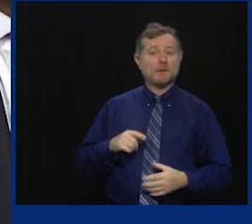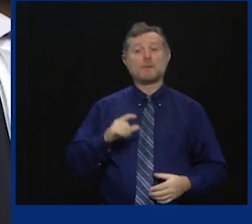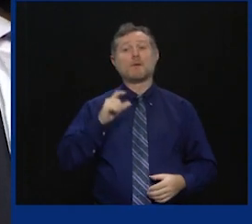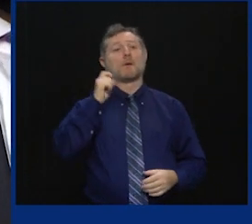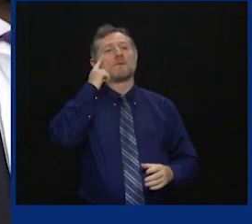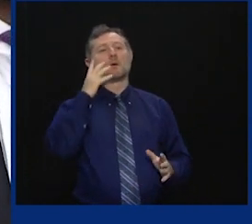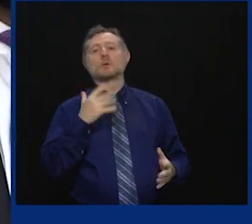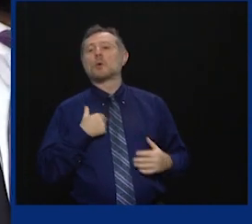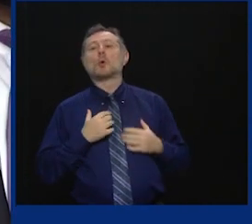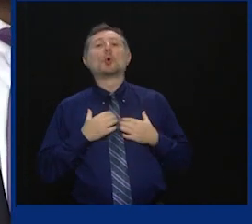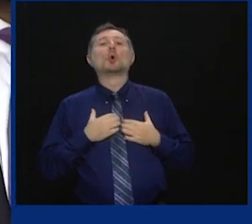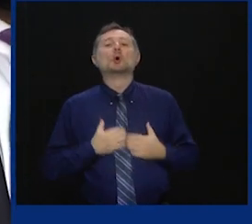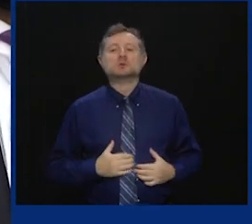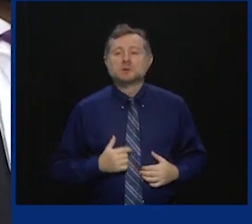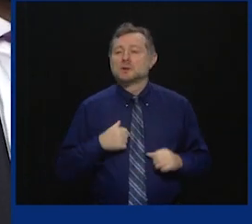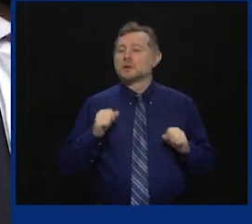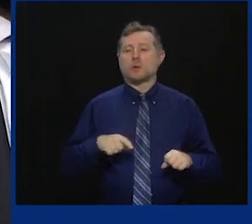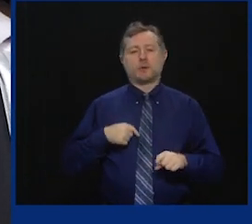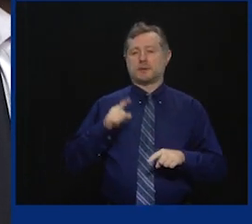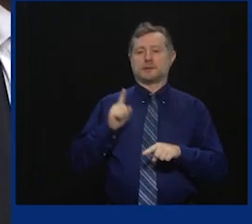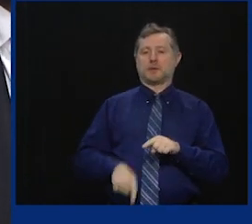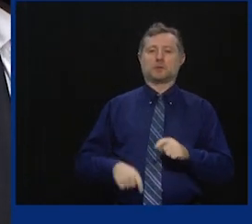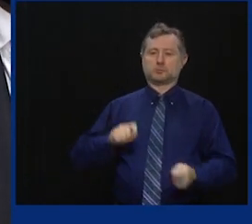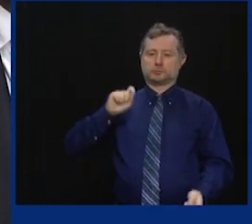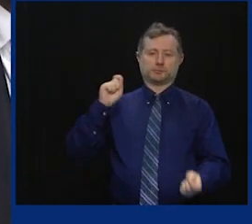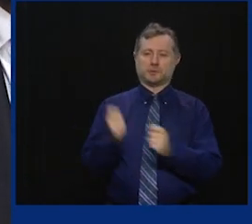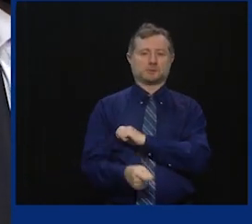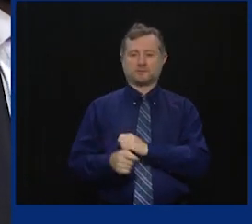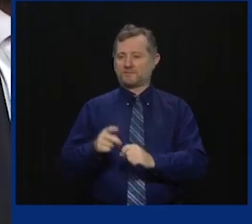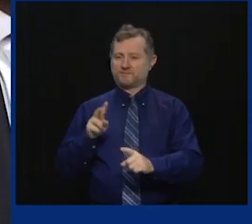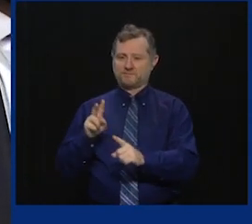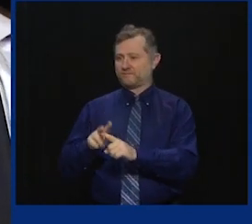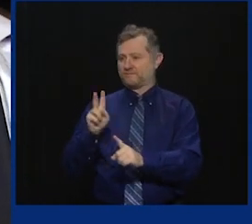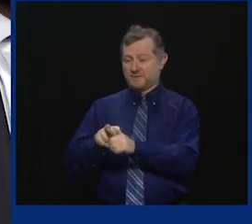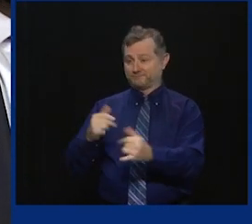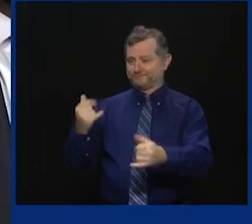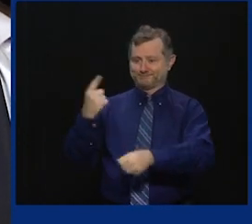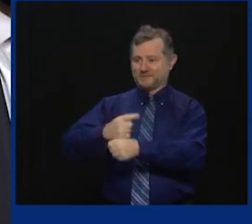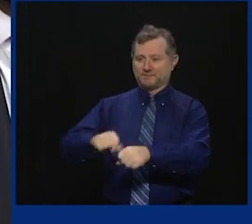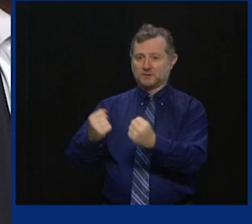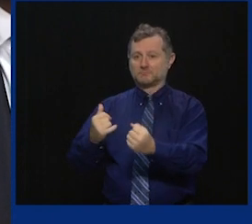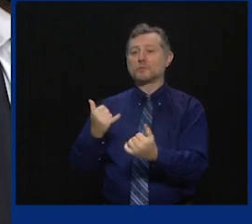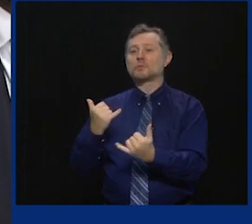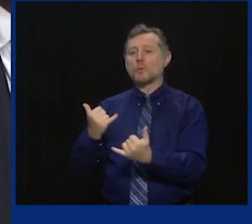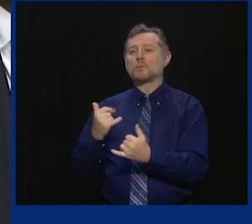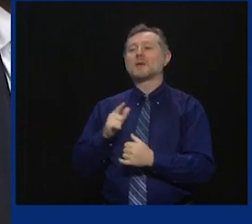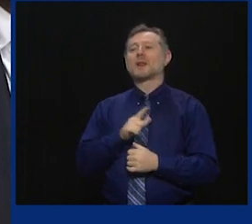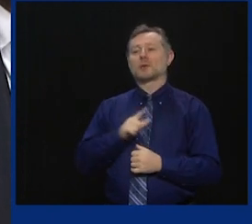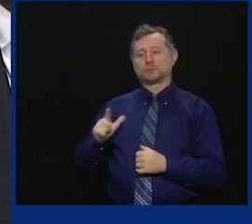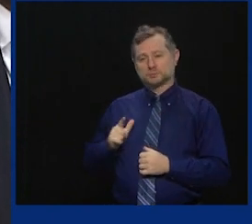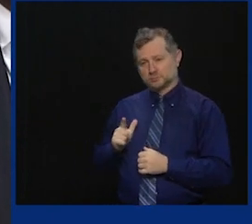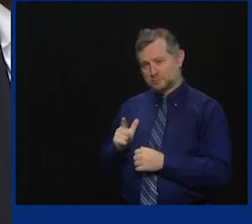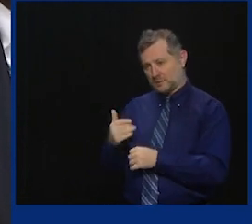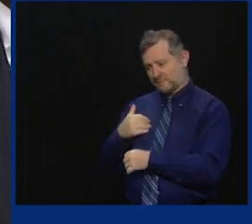effective date. Only the legislature can. We examined this. We looked hard. And what we found was an opportunity for us